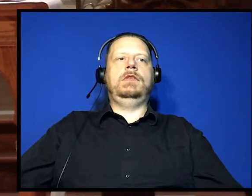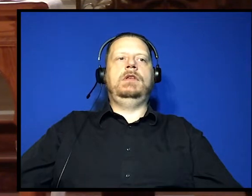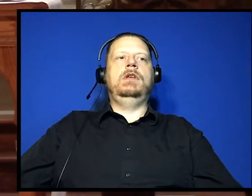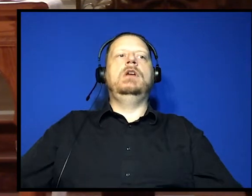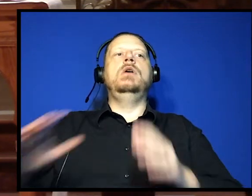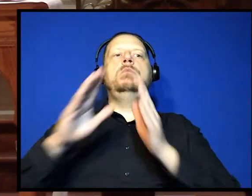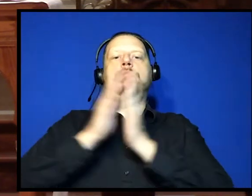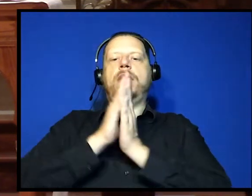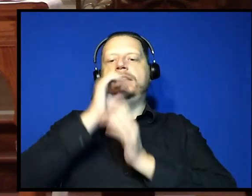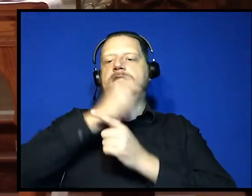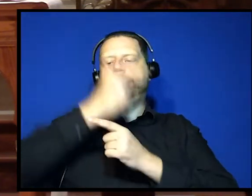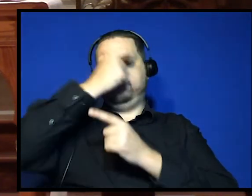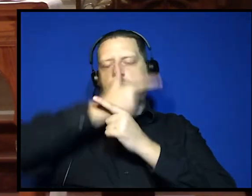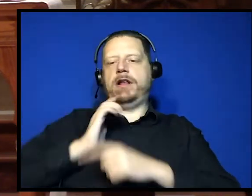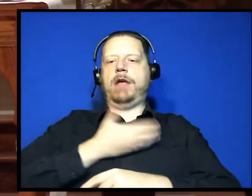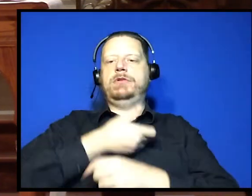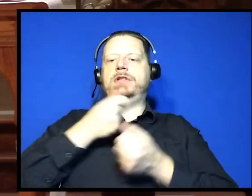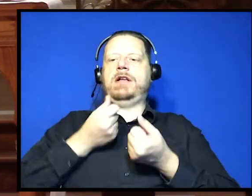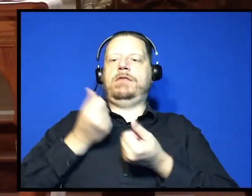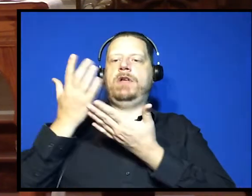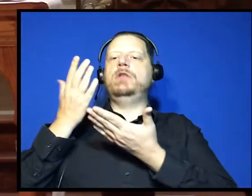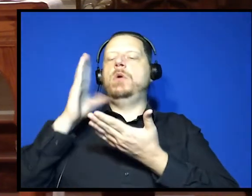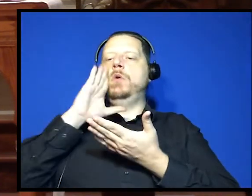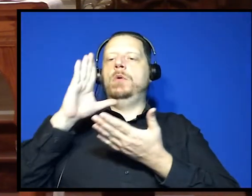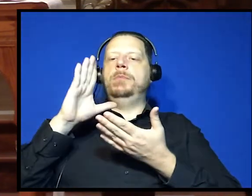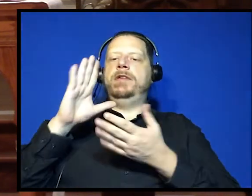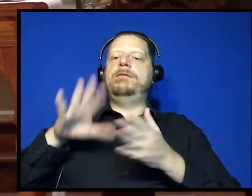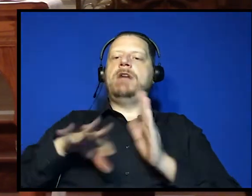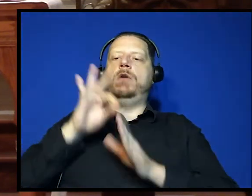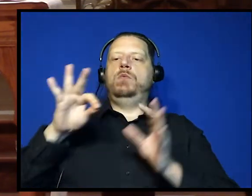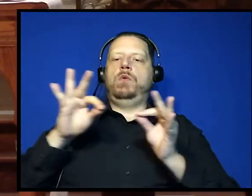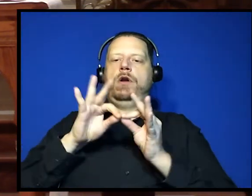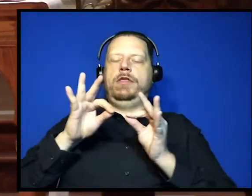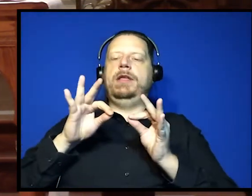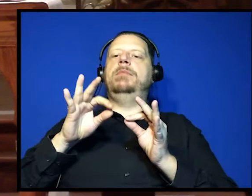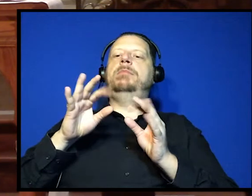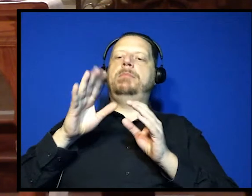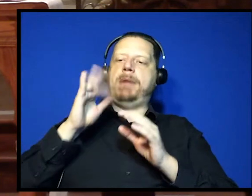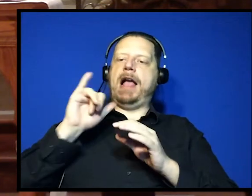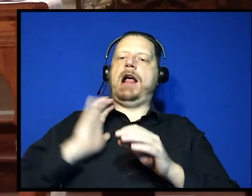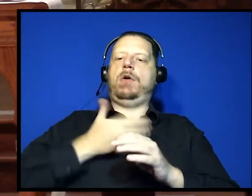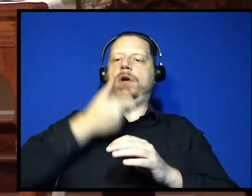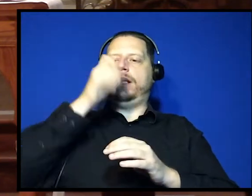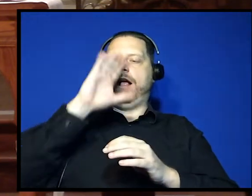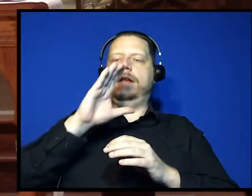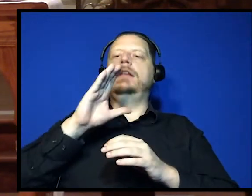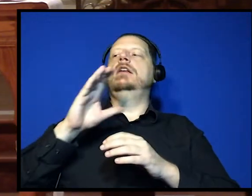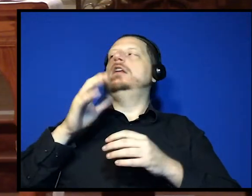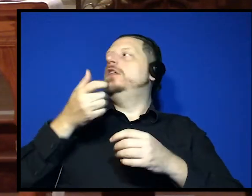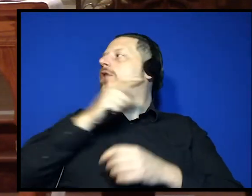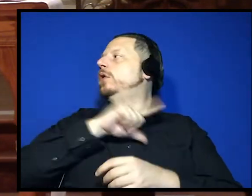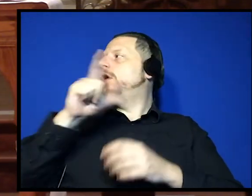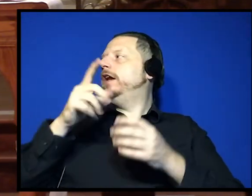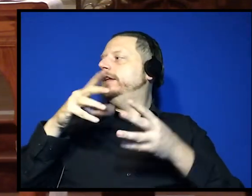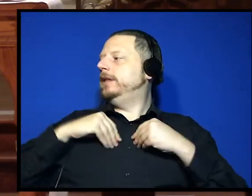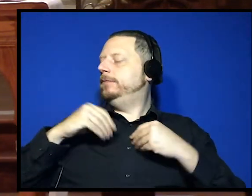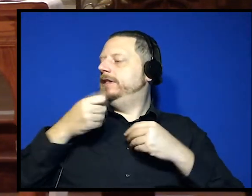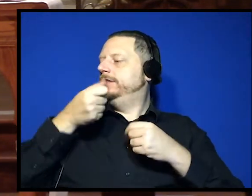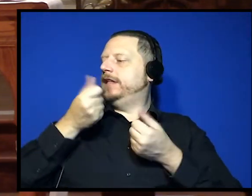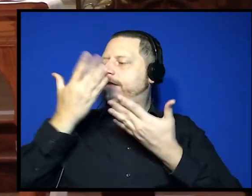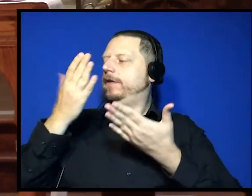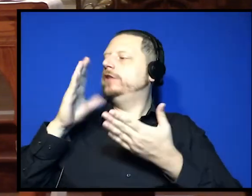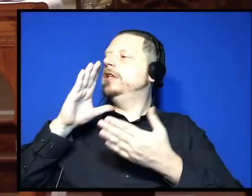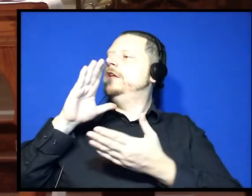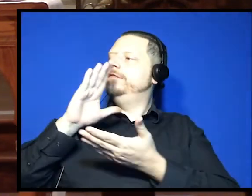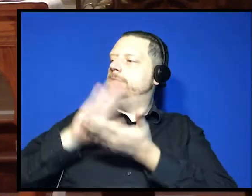Pray, my sisters and brothers, that our sacrifice may be found worthy by God, our loving Father. May the Lord accept the sacrifice at your hands for the praise